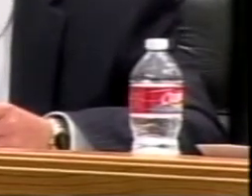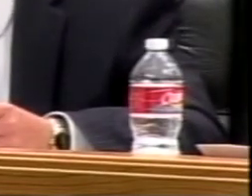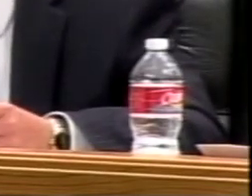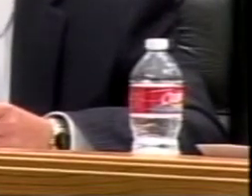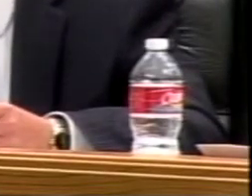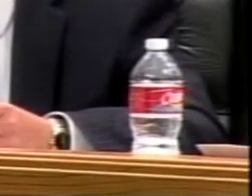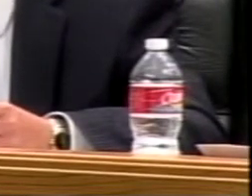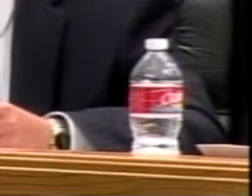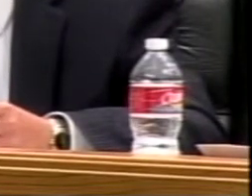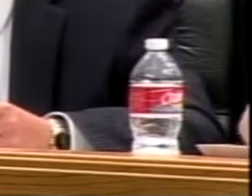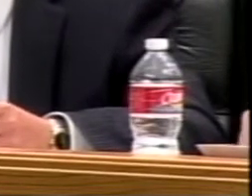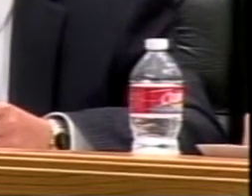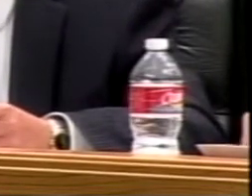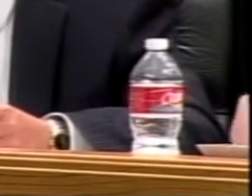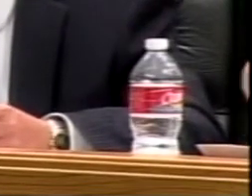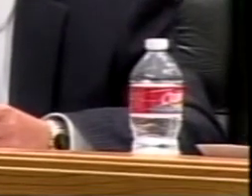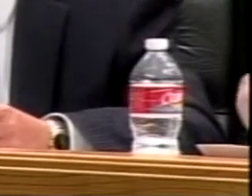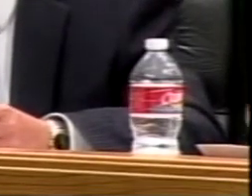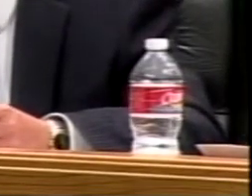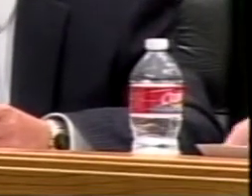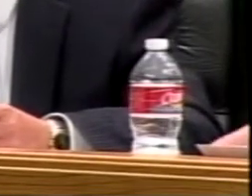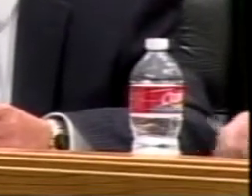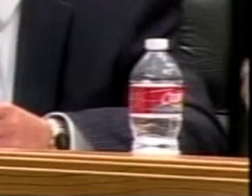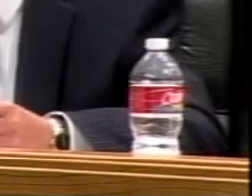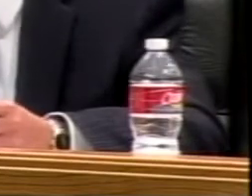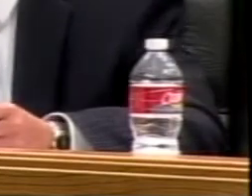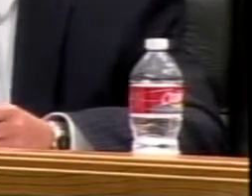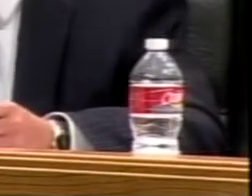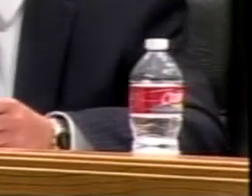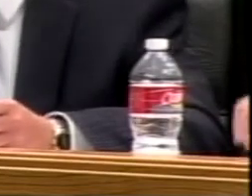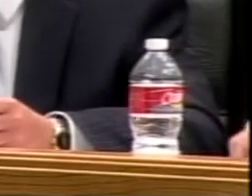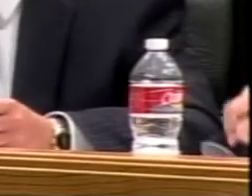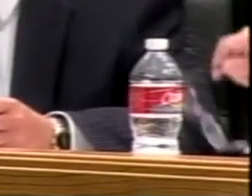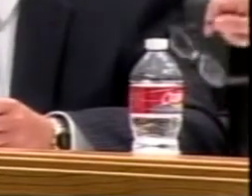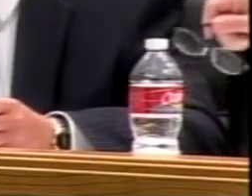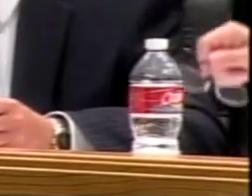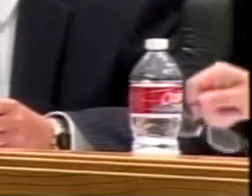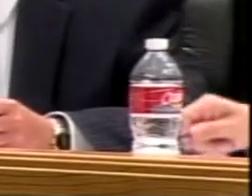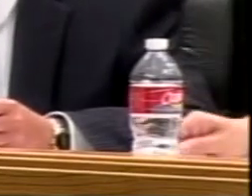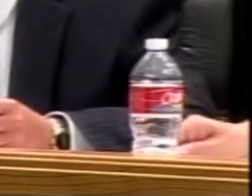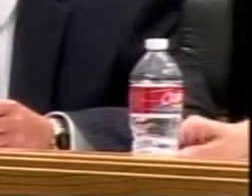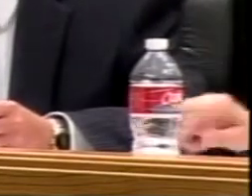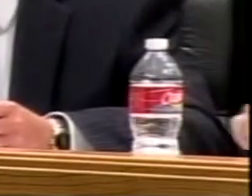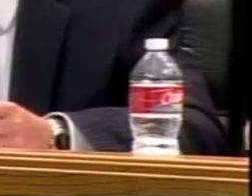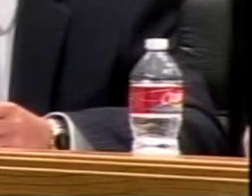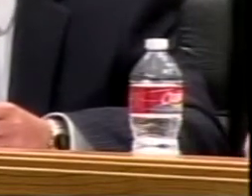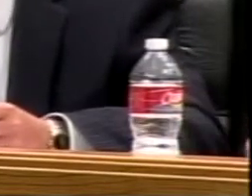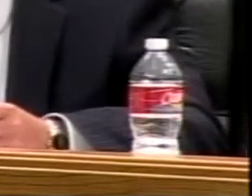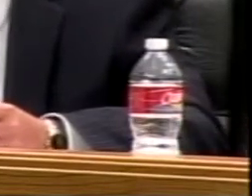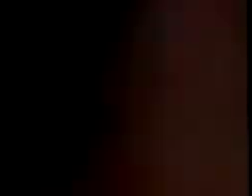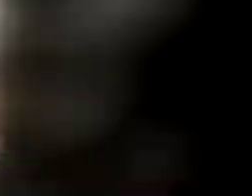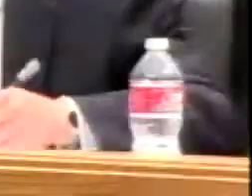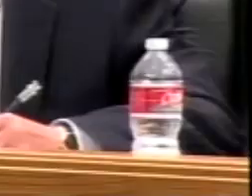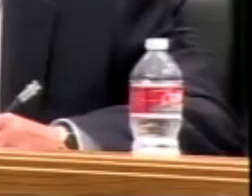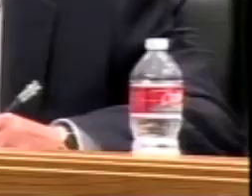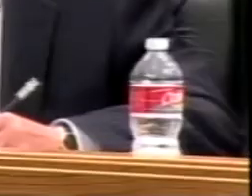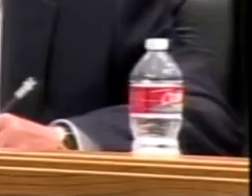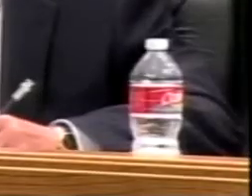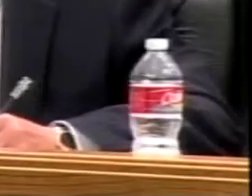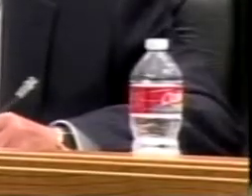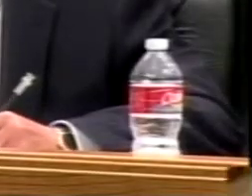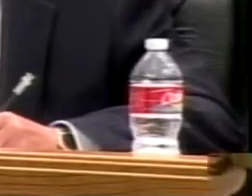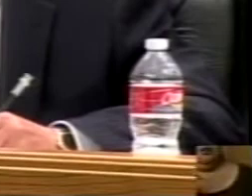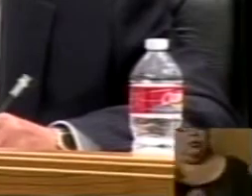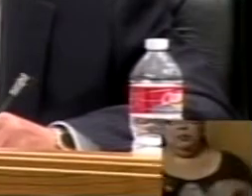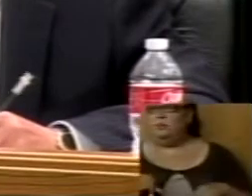This is a regular school board meeting today, August 7th, 2012. It is approximately 5:30 p.m., and we are at the boardroom, 1900 Price Road. Please rise for a